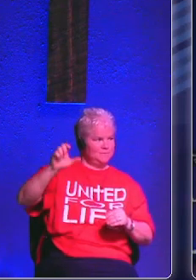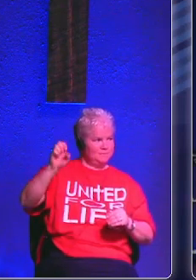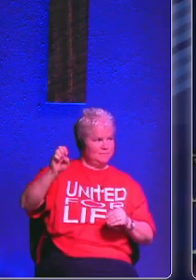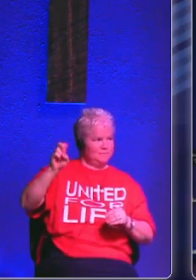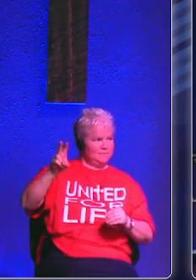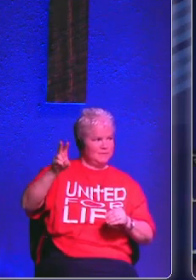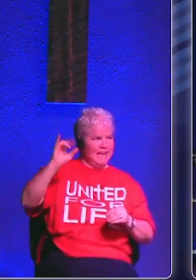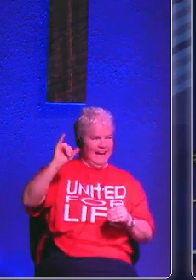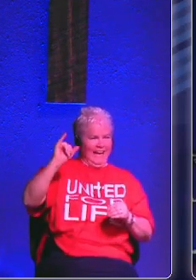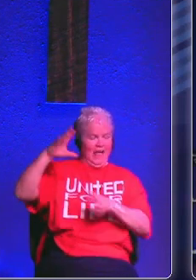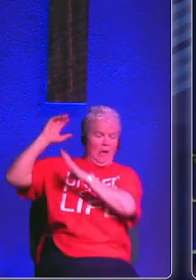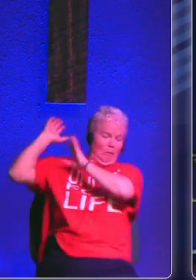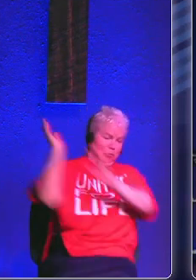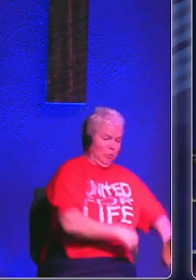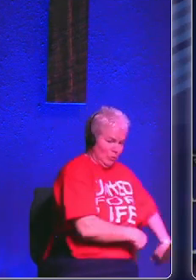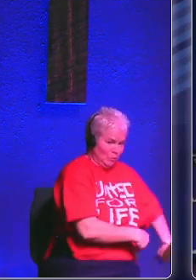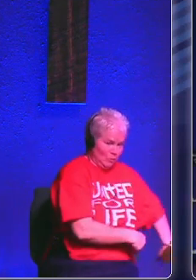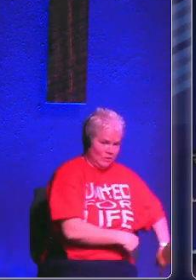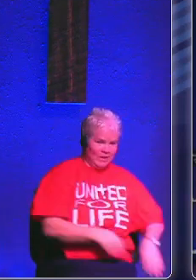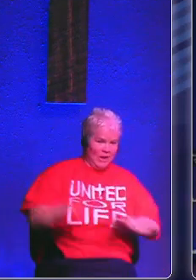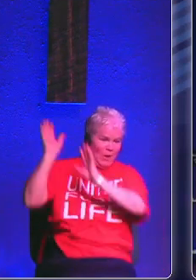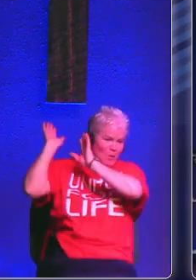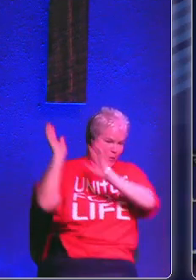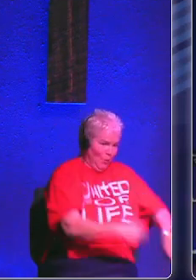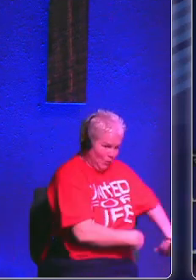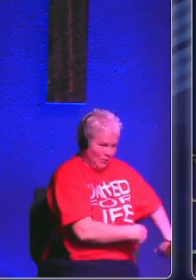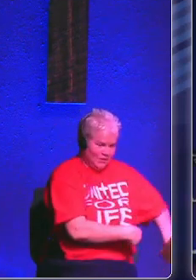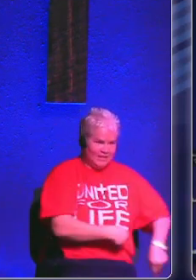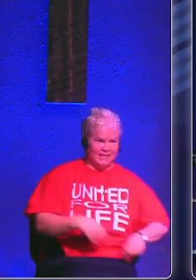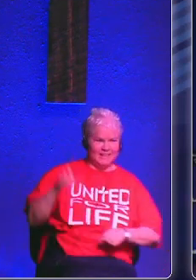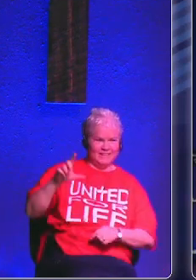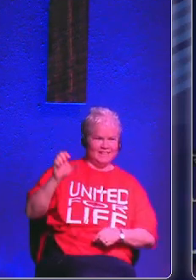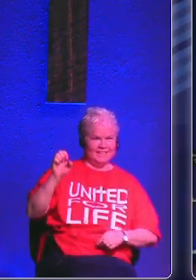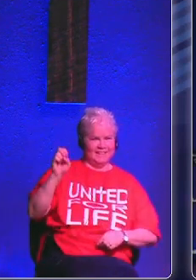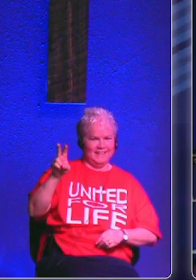just annihilated his son. Like, and